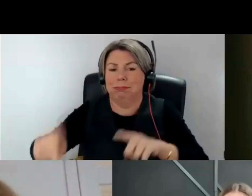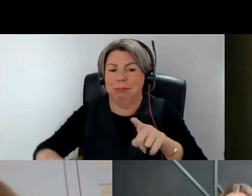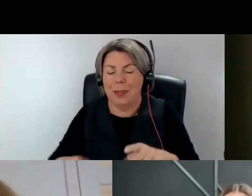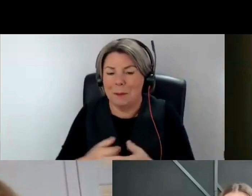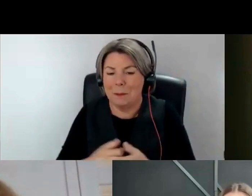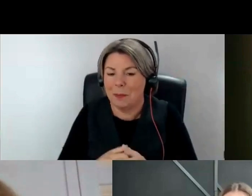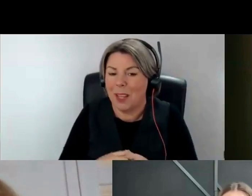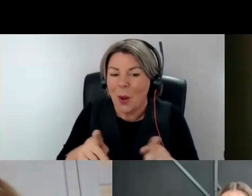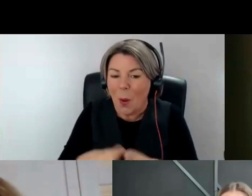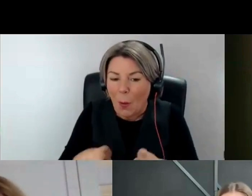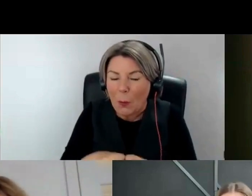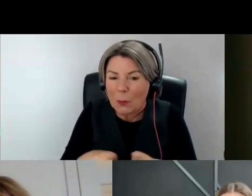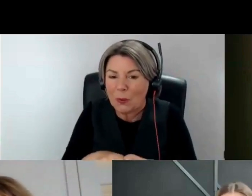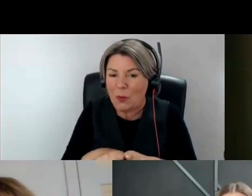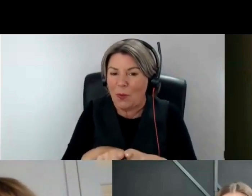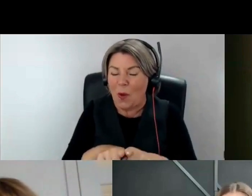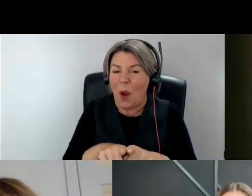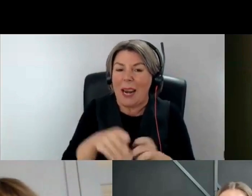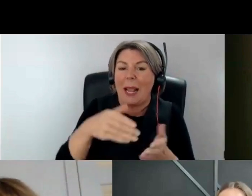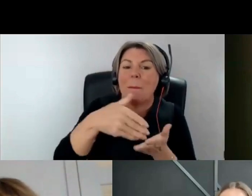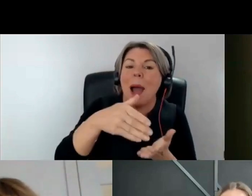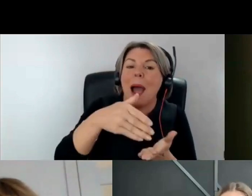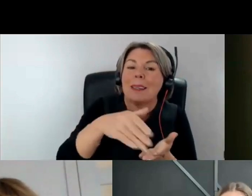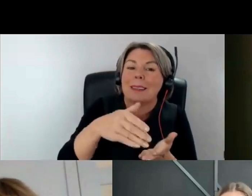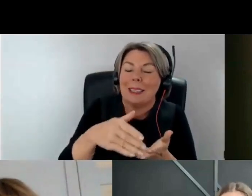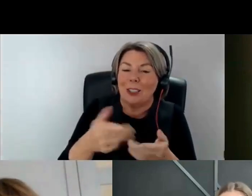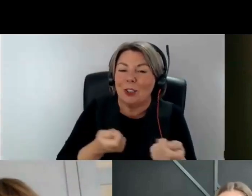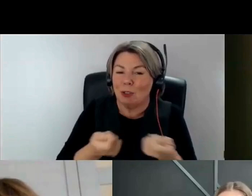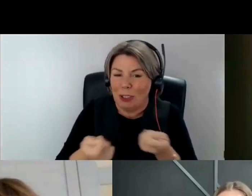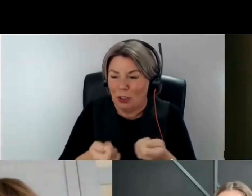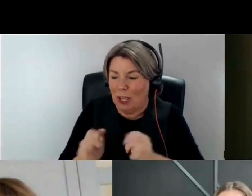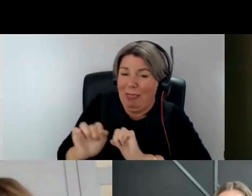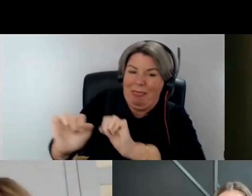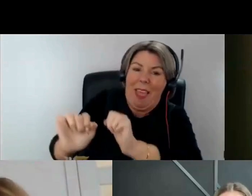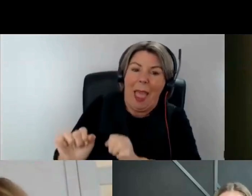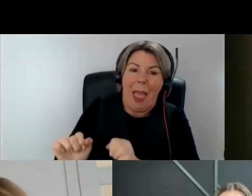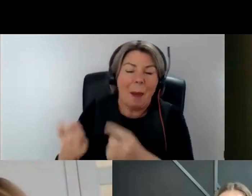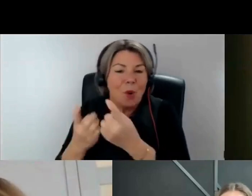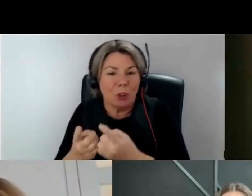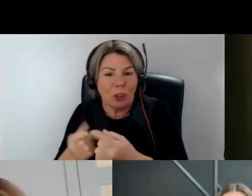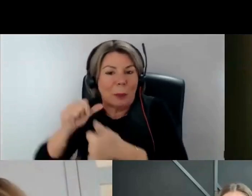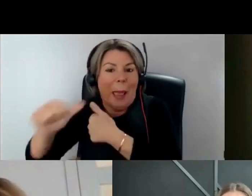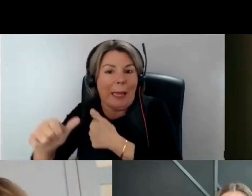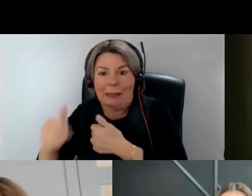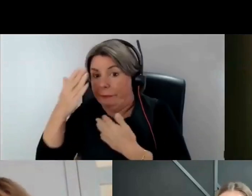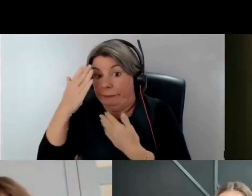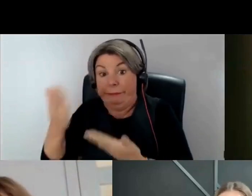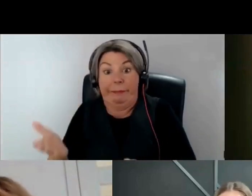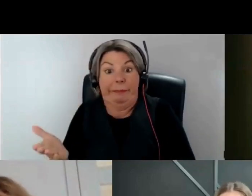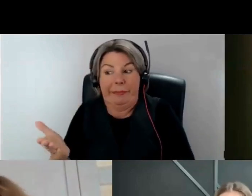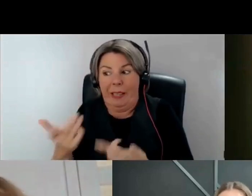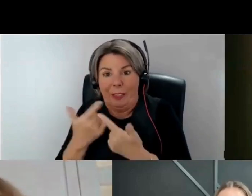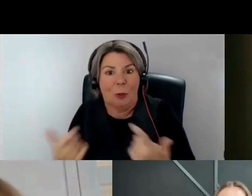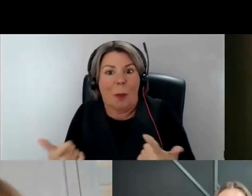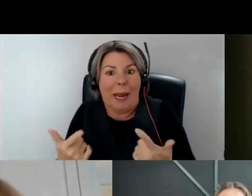sensible marketing strategies around products would be to tell you that their product's the absolute best. But I wouldn't be in a place to be able to